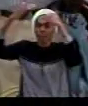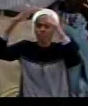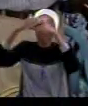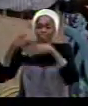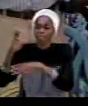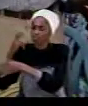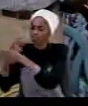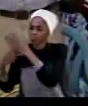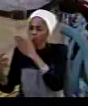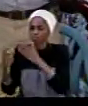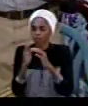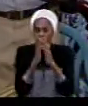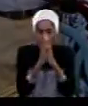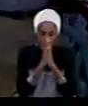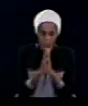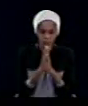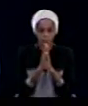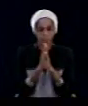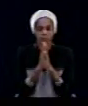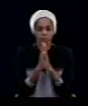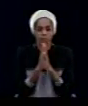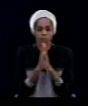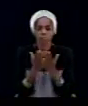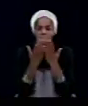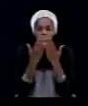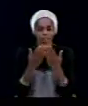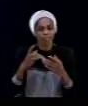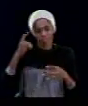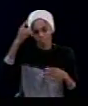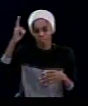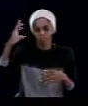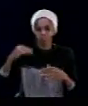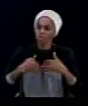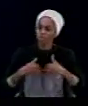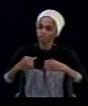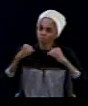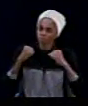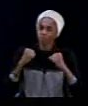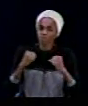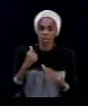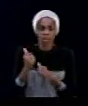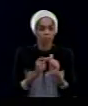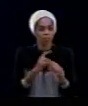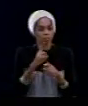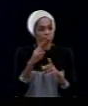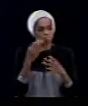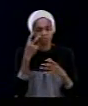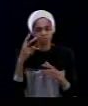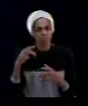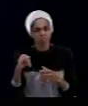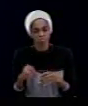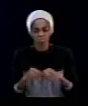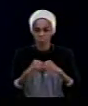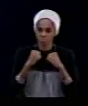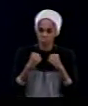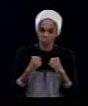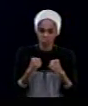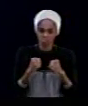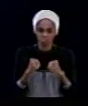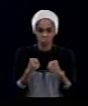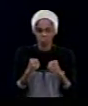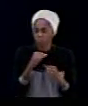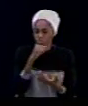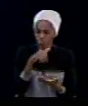him. Let's thank God because he's agile, he's strong. Every time you see him, every time we see him, he's